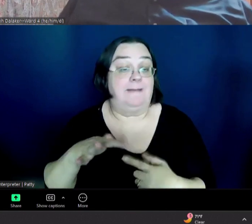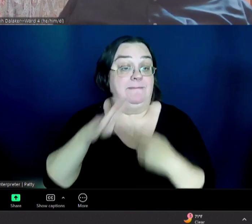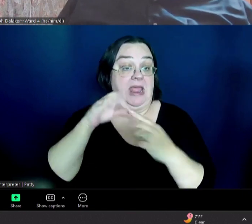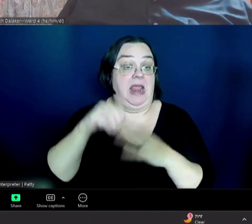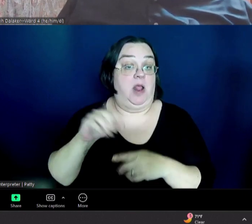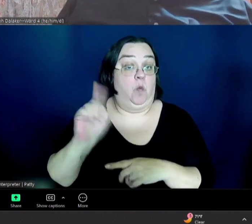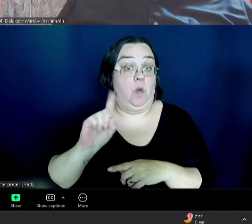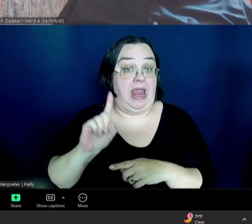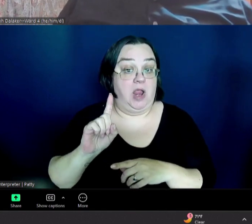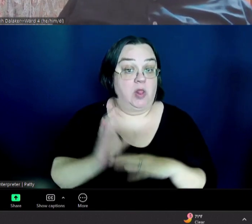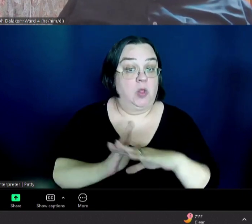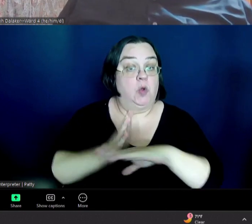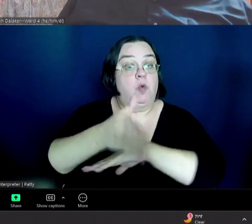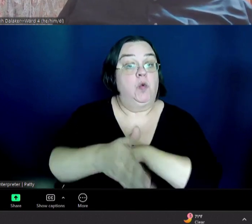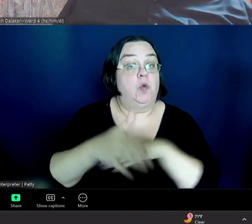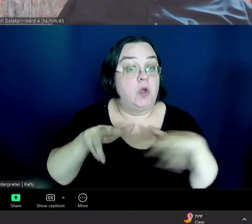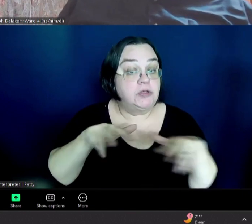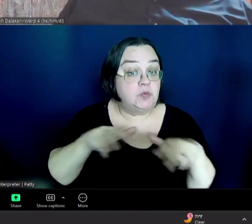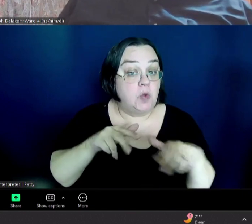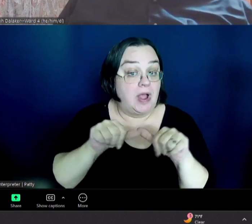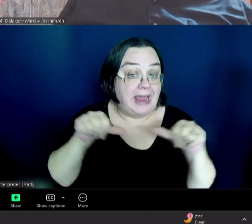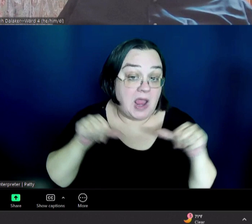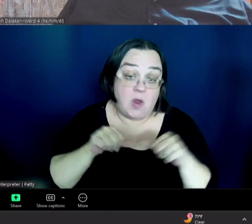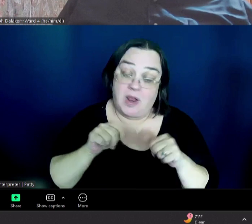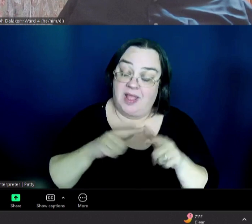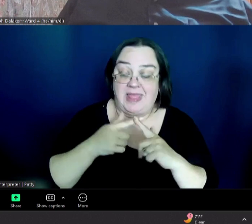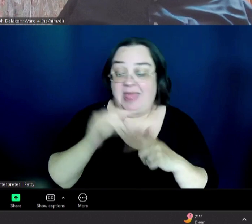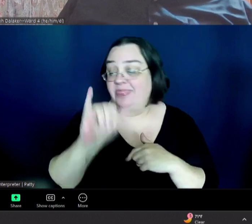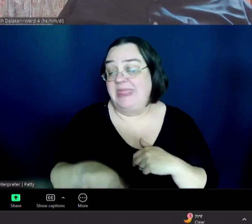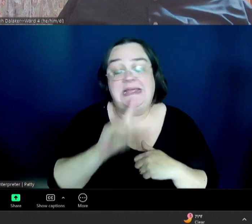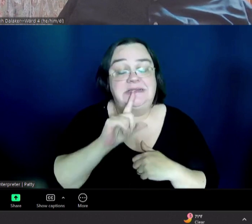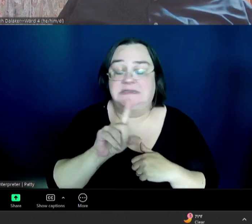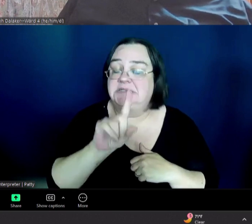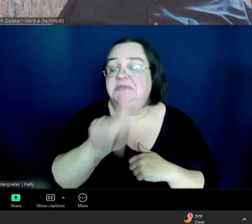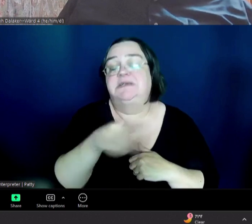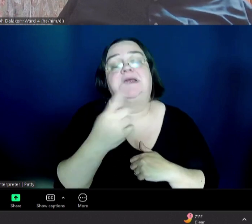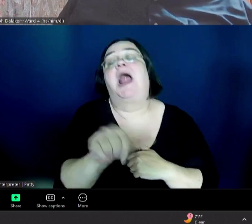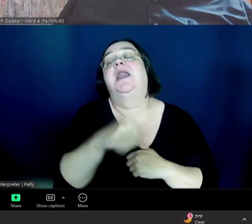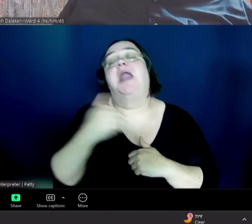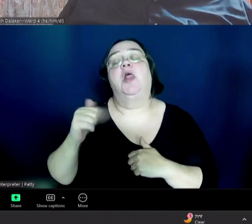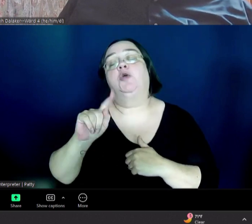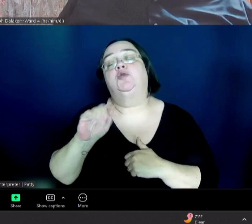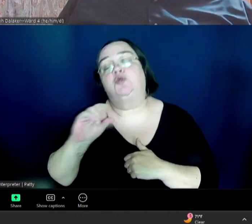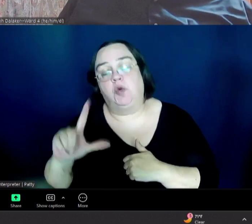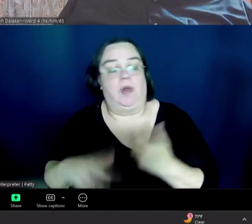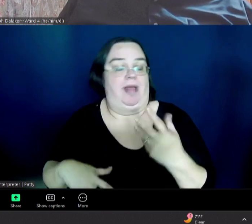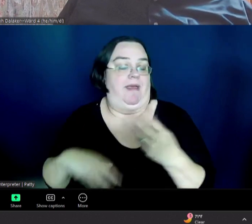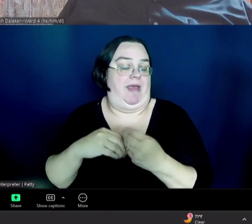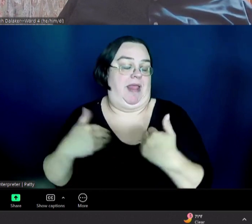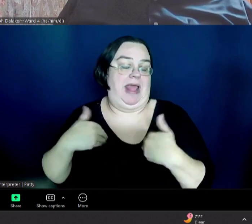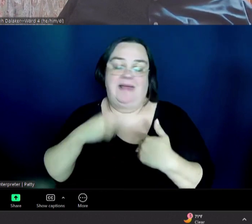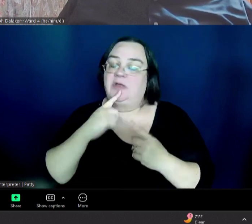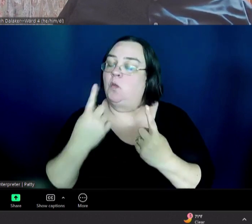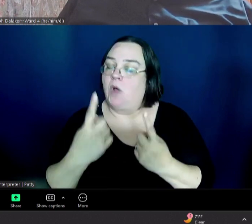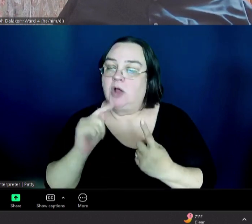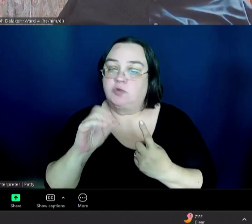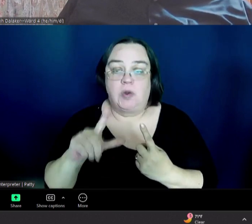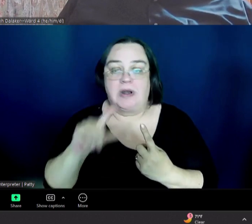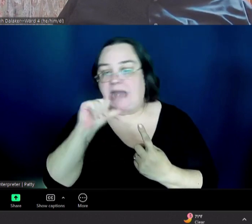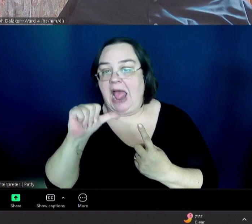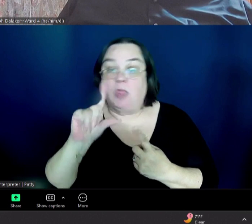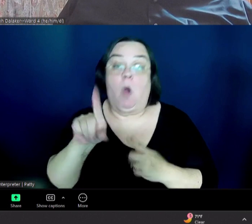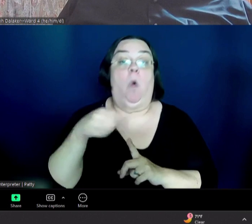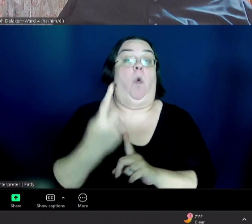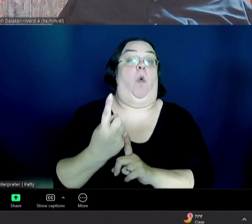crosswalk areas, then this is just another tool in the tool belt. It is a tool, not the tool,